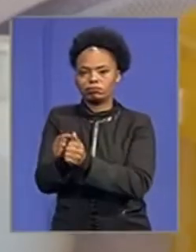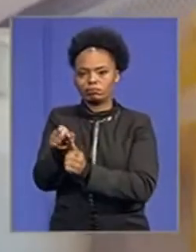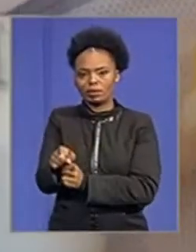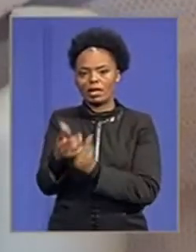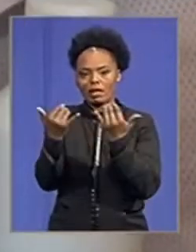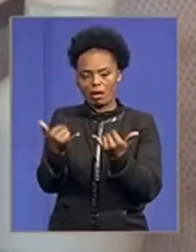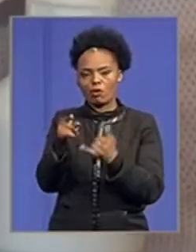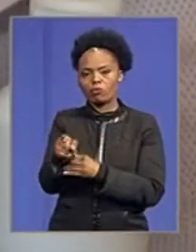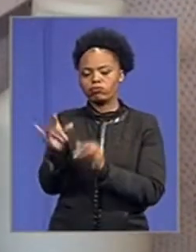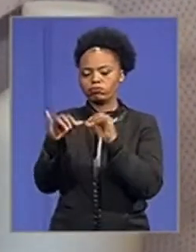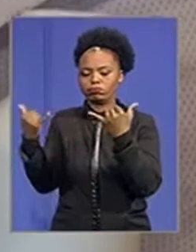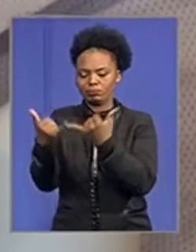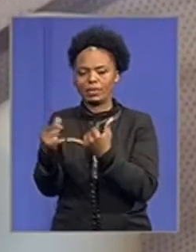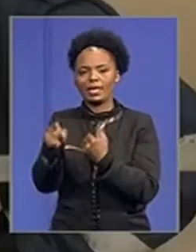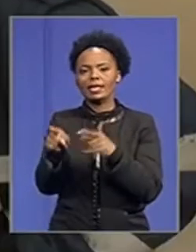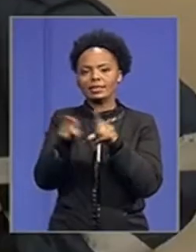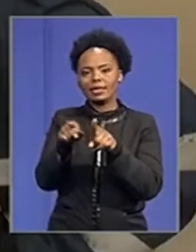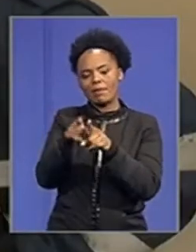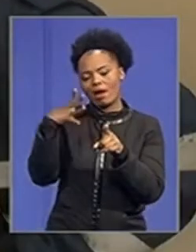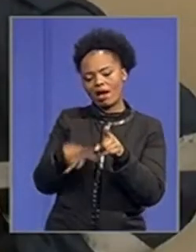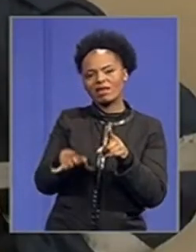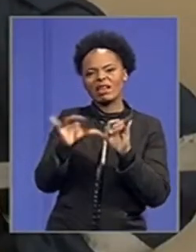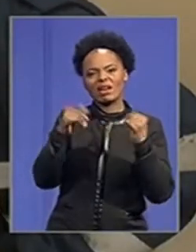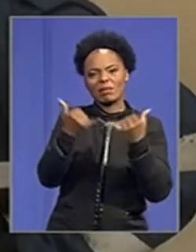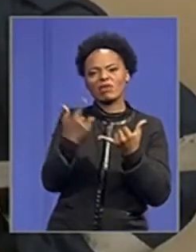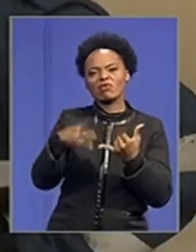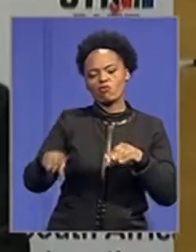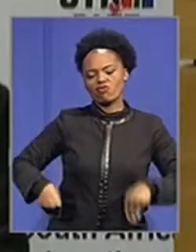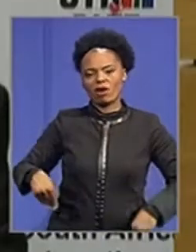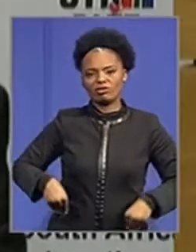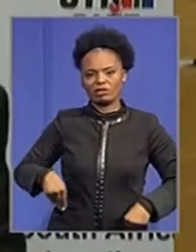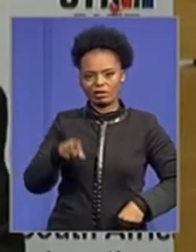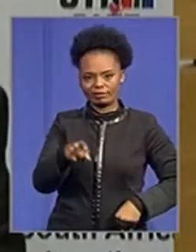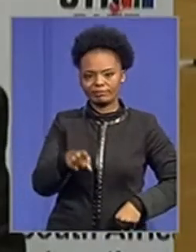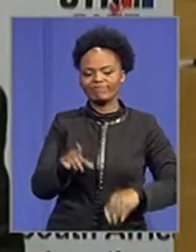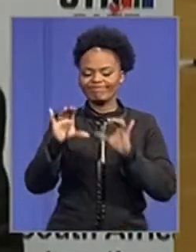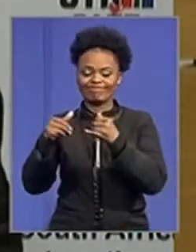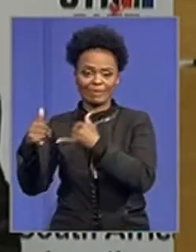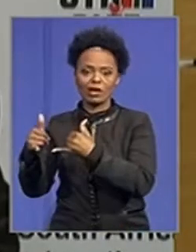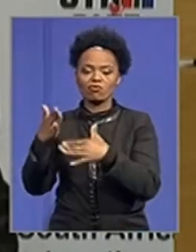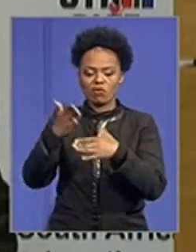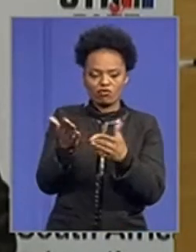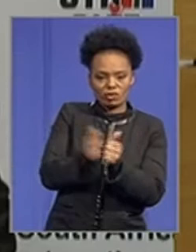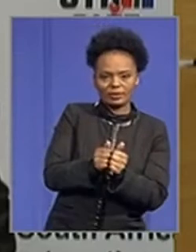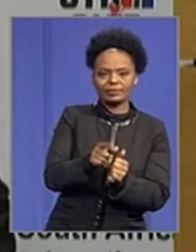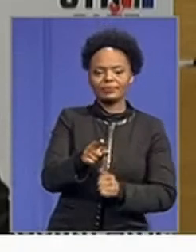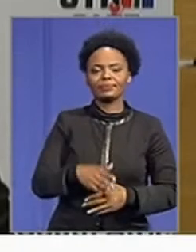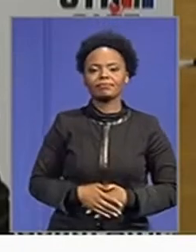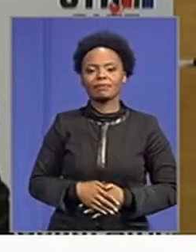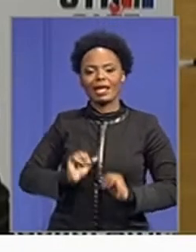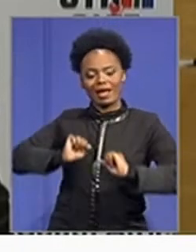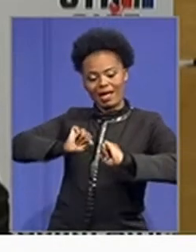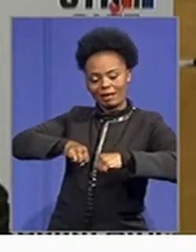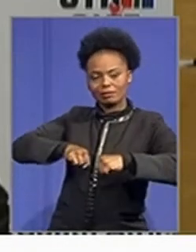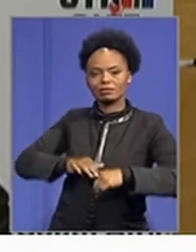e ka sena le mekgatlo e meng ya baahi e lwantshwang bonokwane. The forum agreed that one of